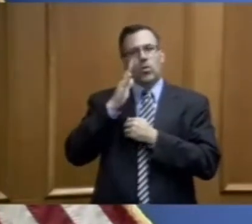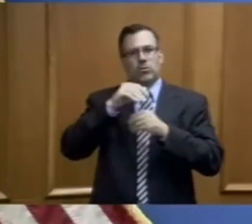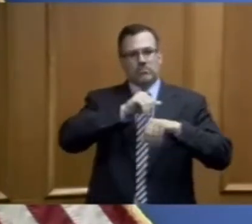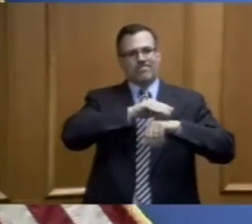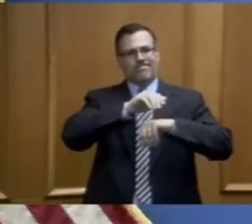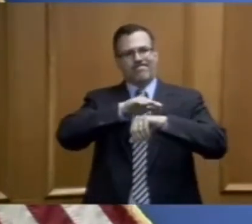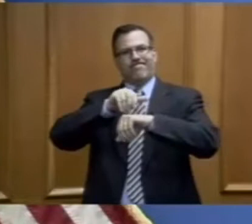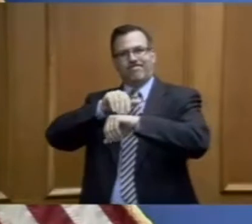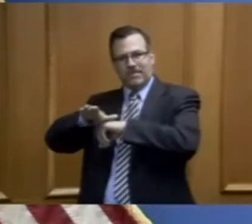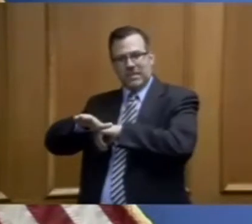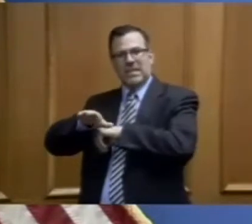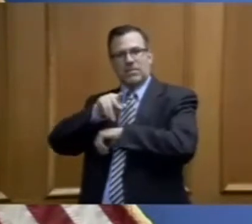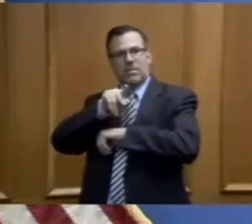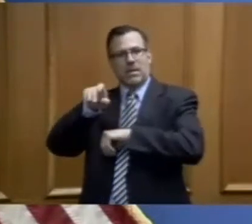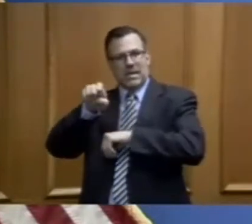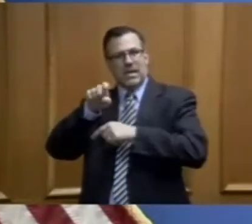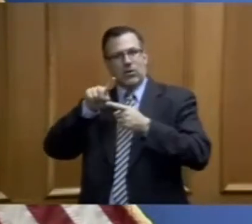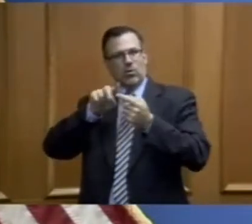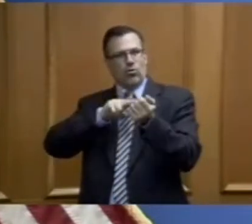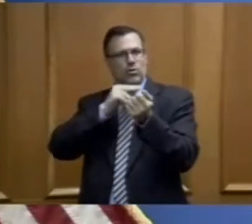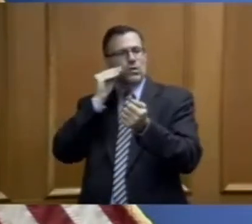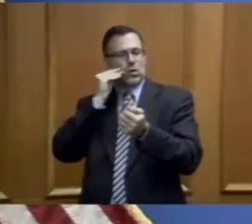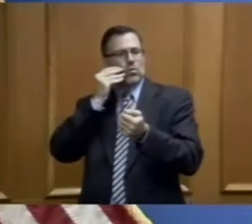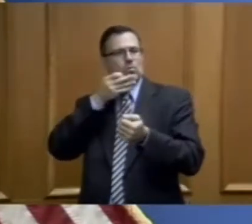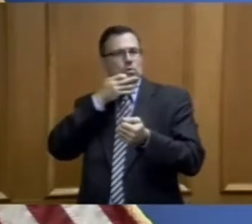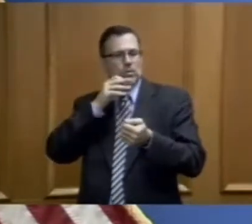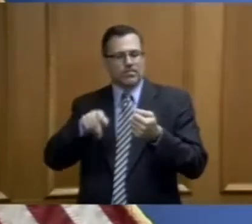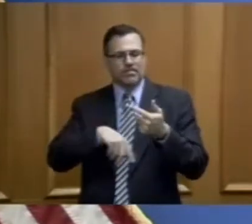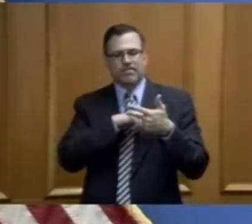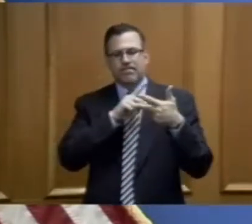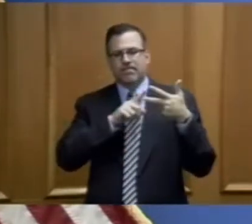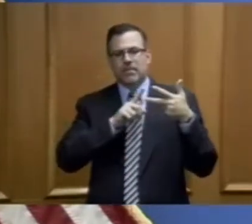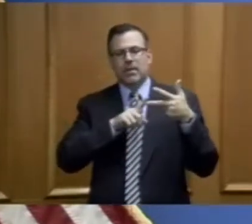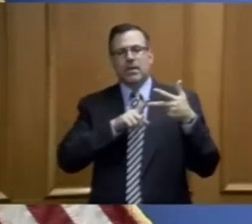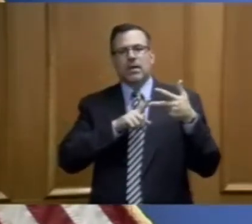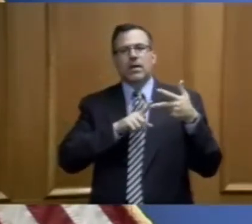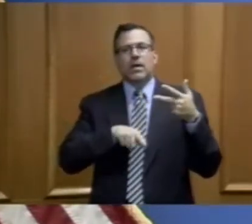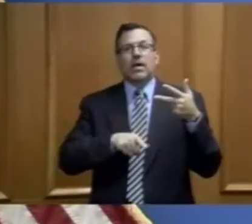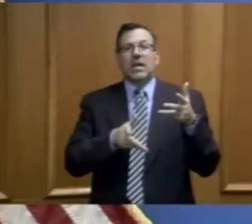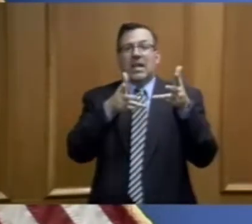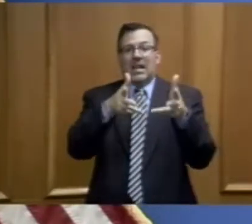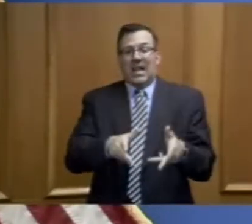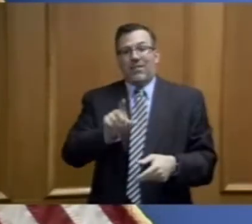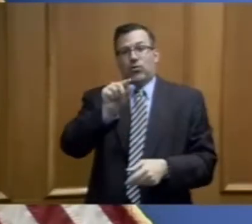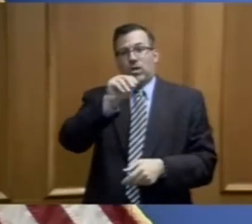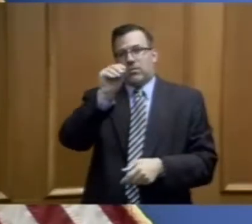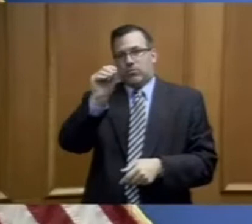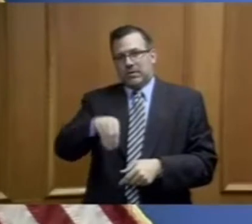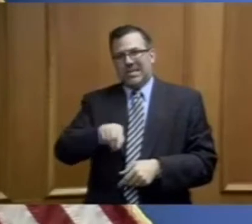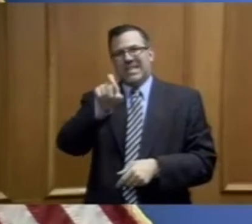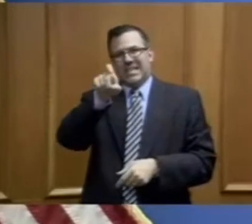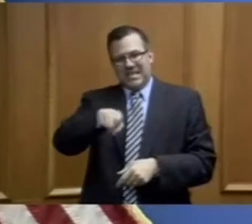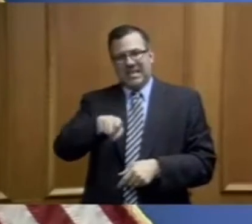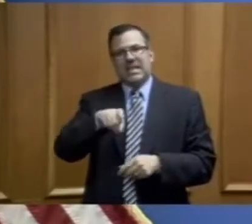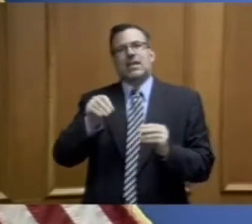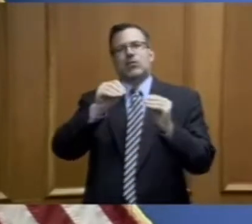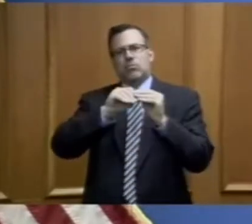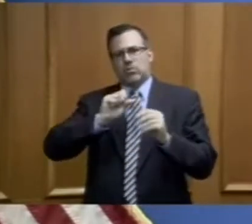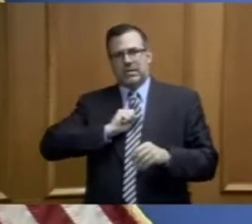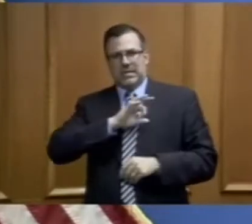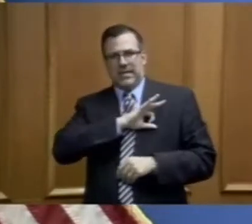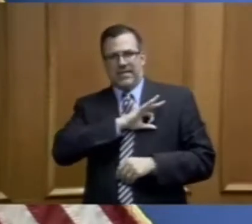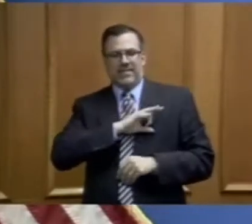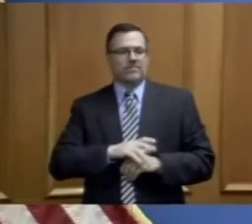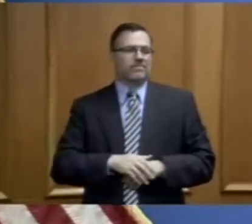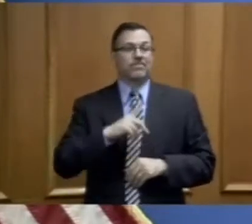next few days, and so those will be able to be completed. And then finally, the remaining 20% need staffing, and as the